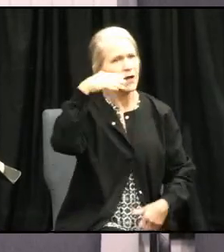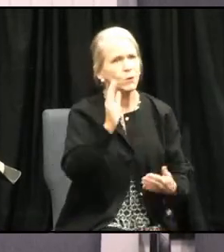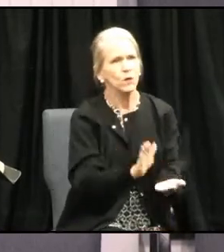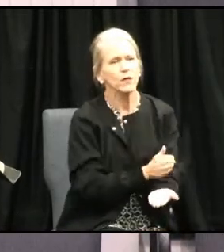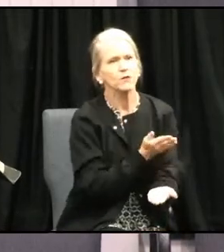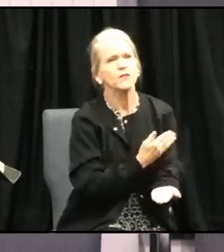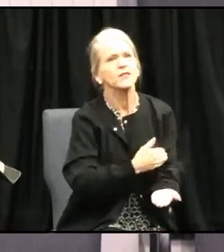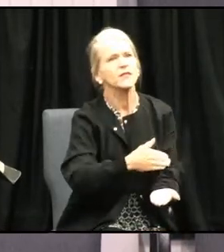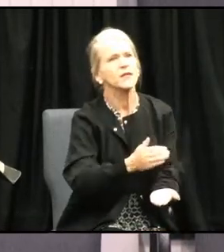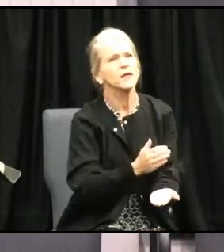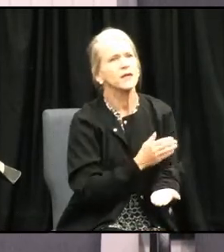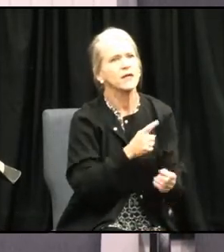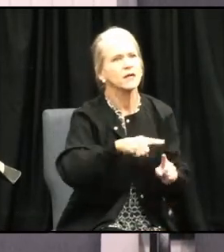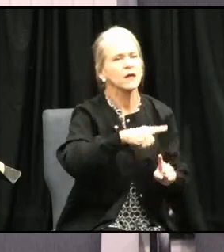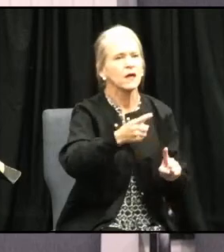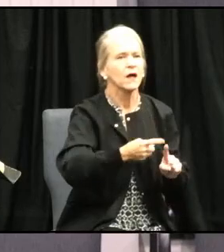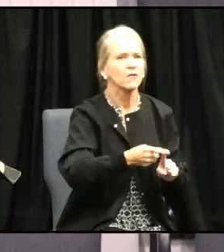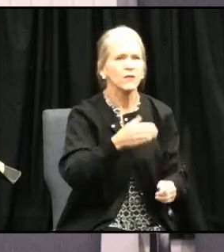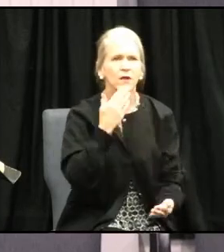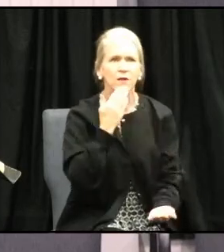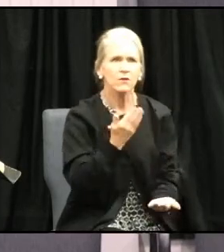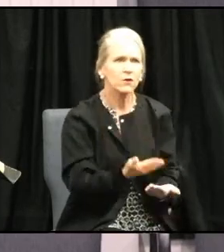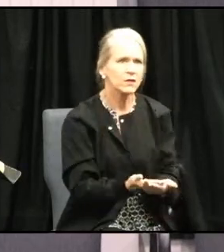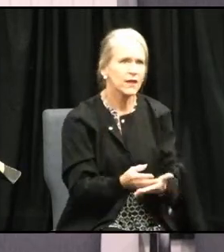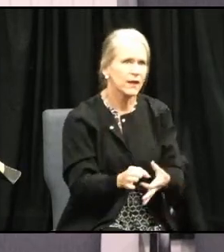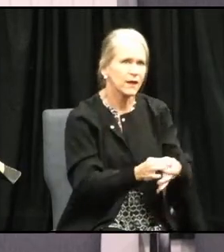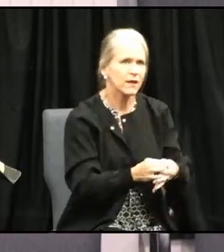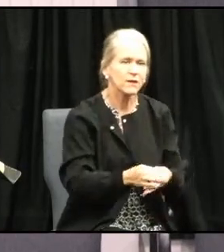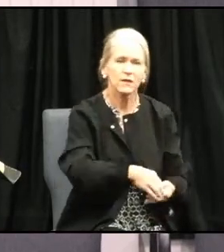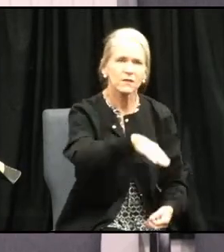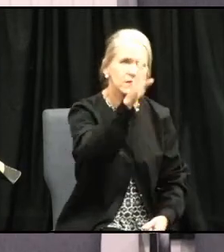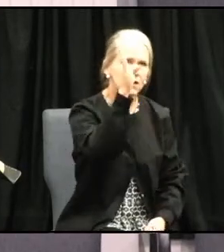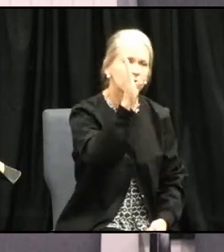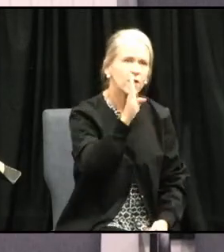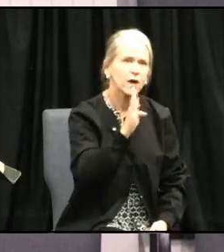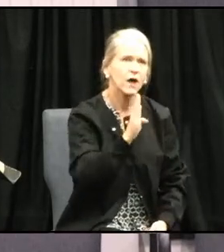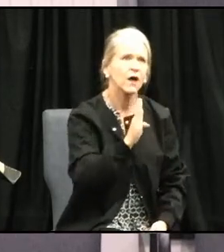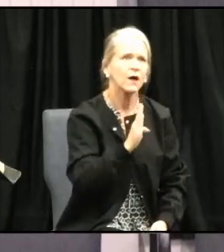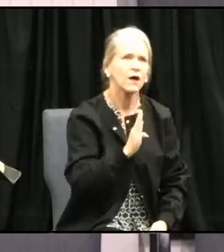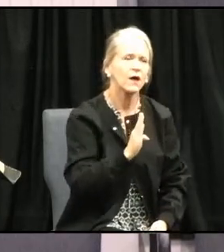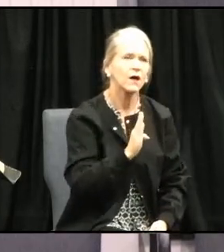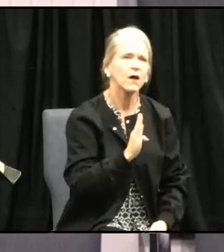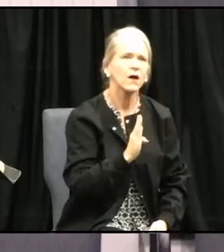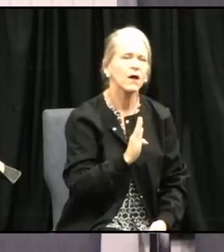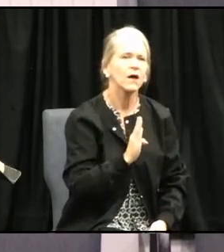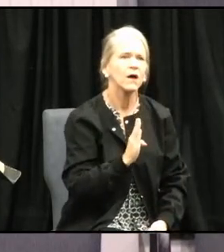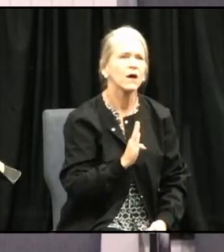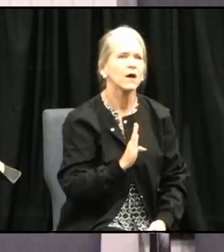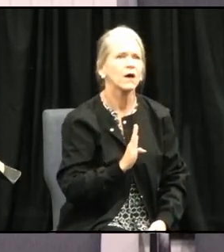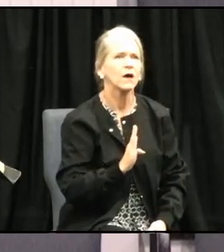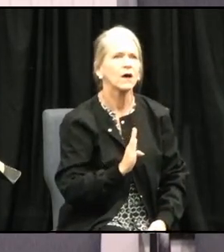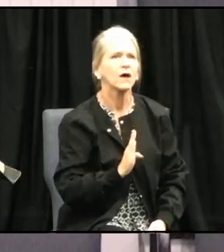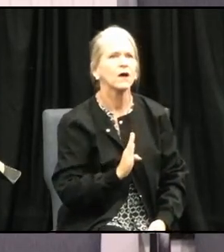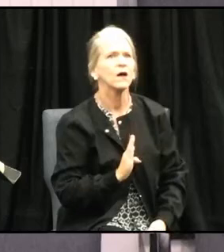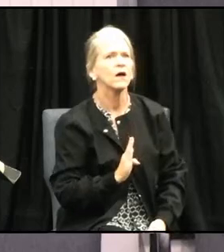Oh, I will see of the goodness of God.